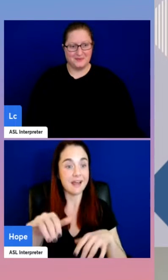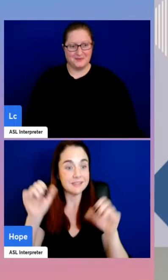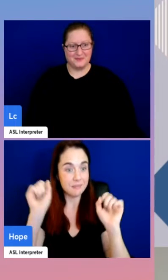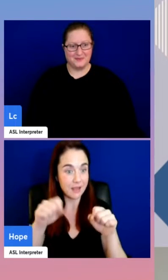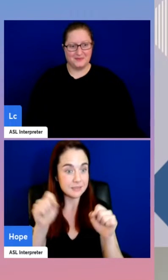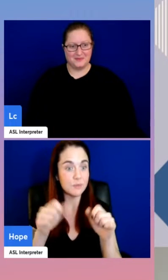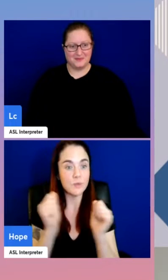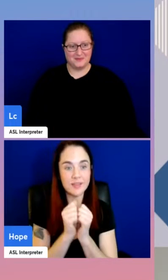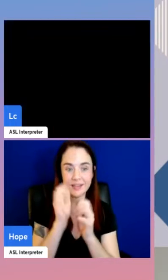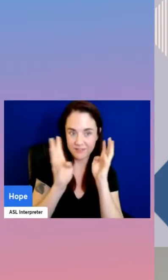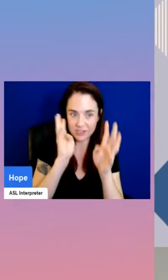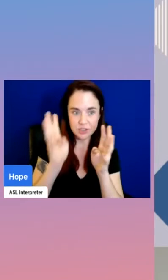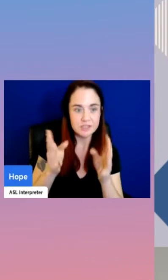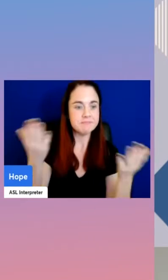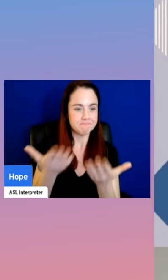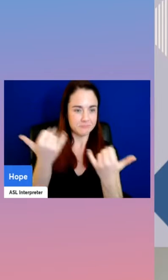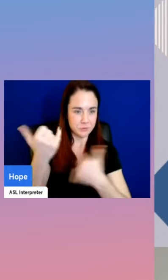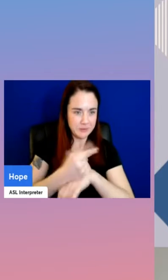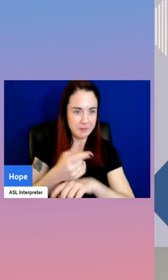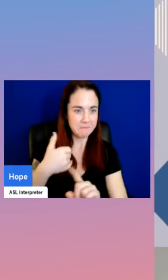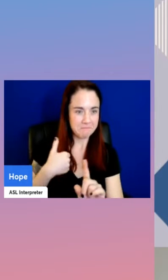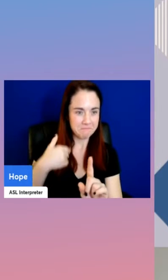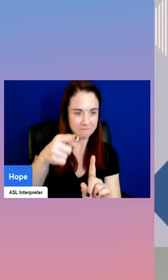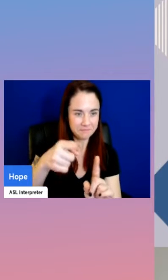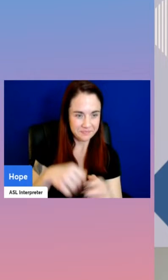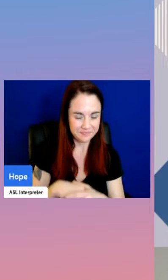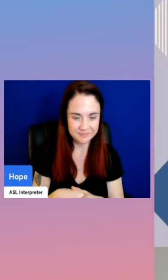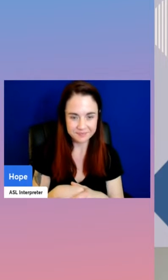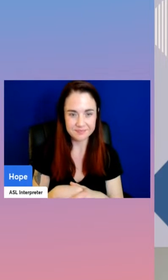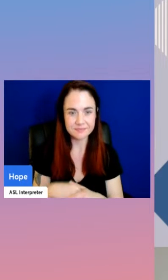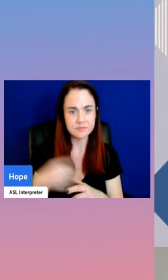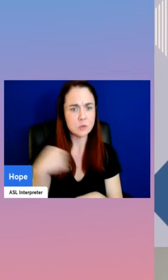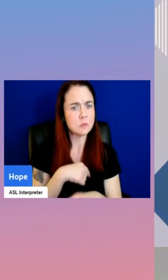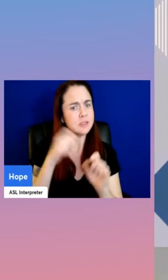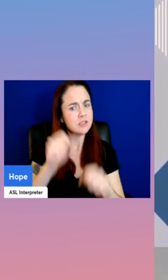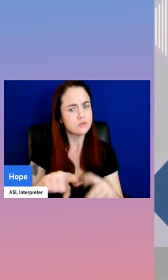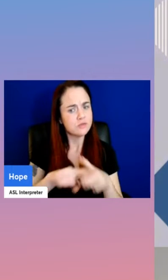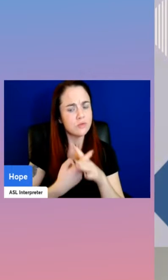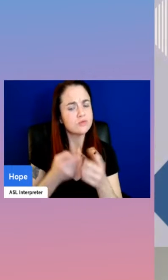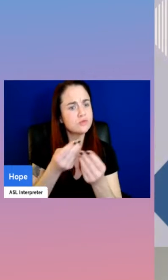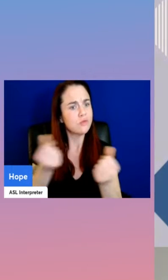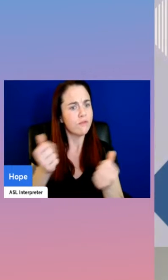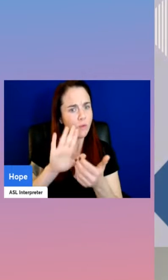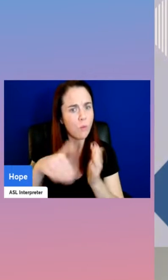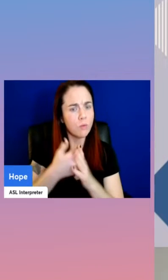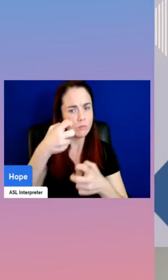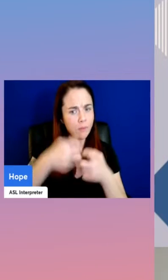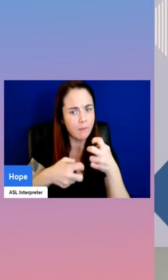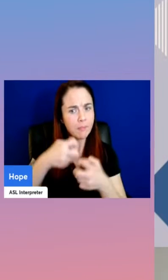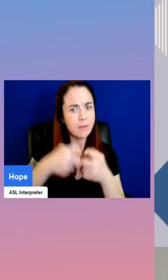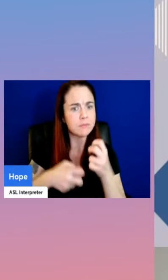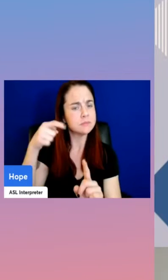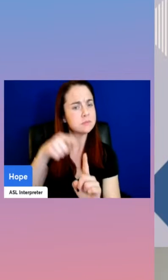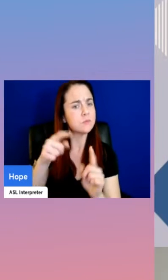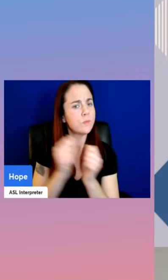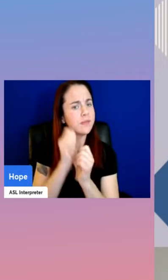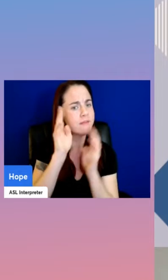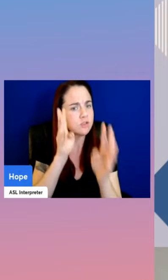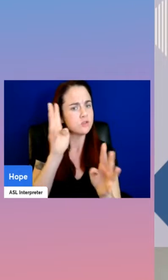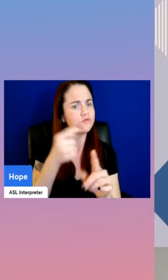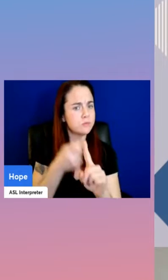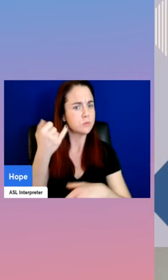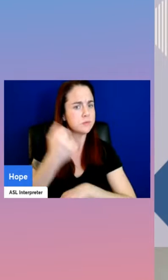that are present today. We can start solving these problems with the innovations that are made